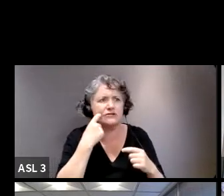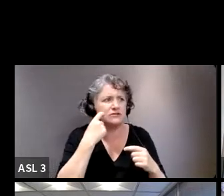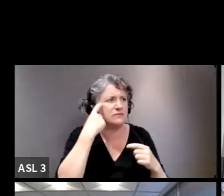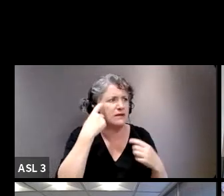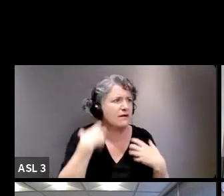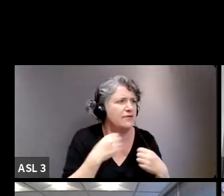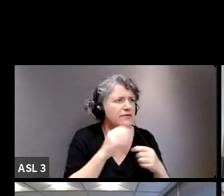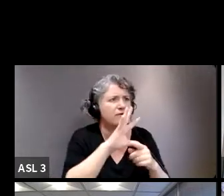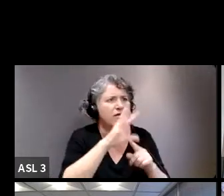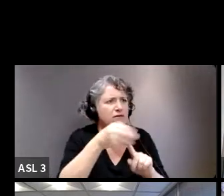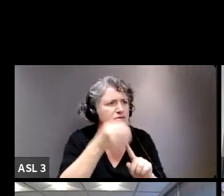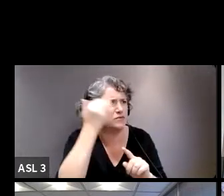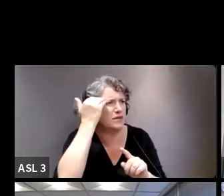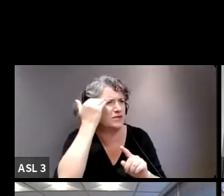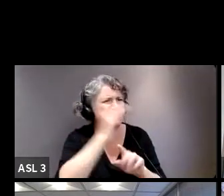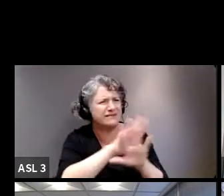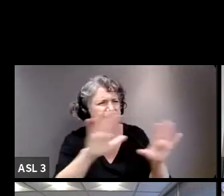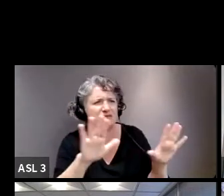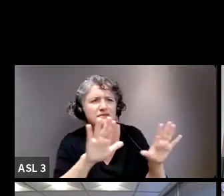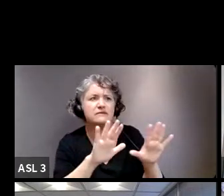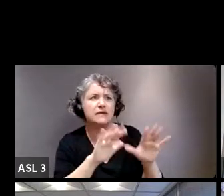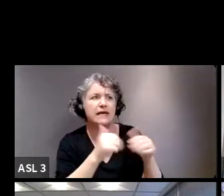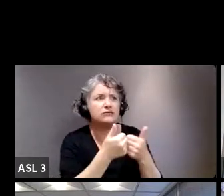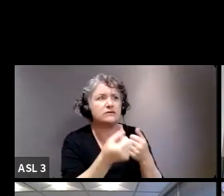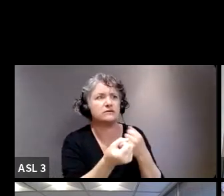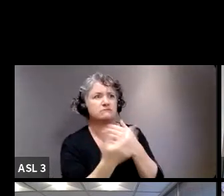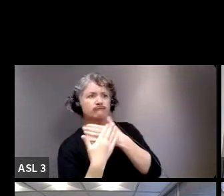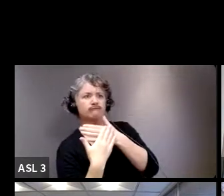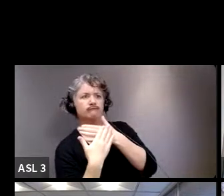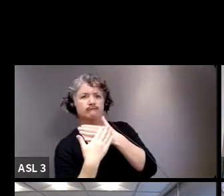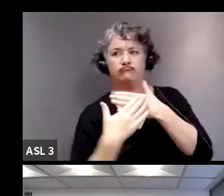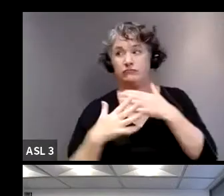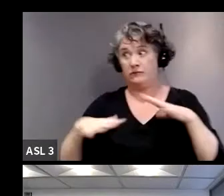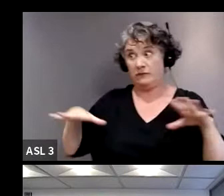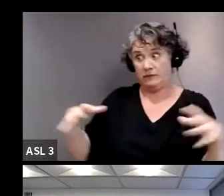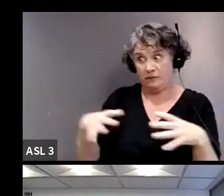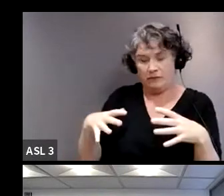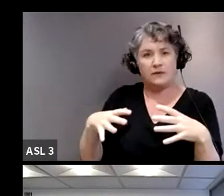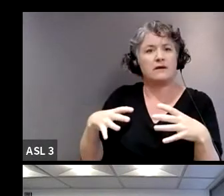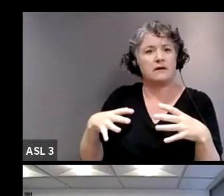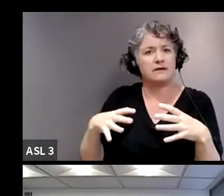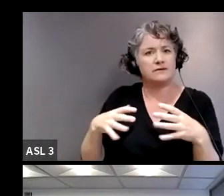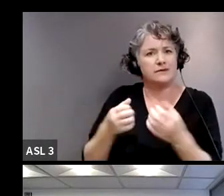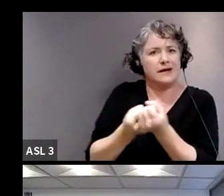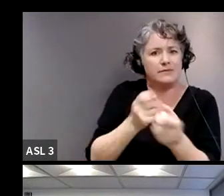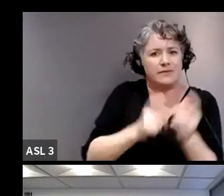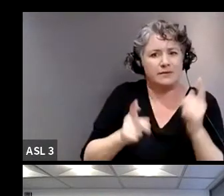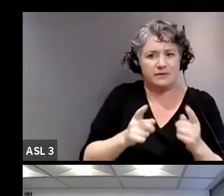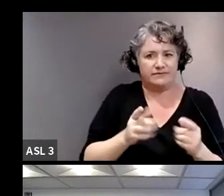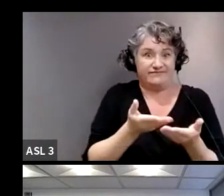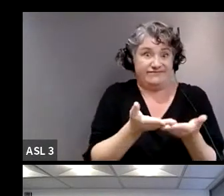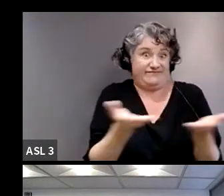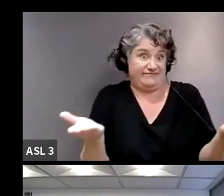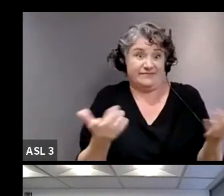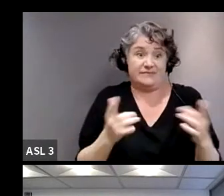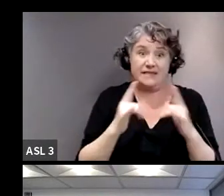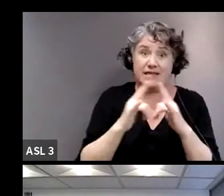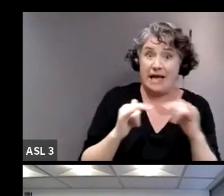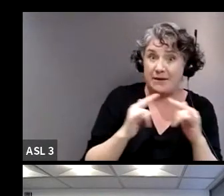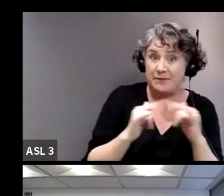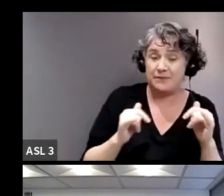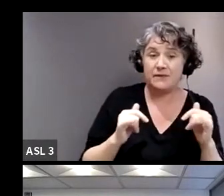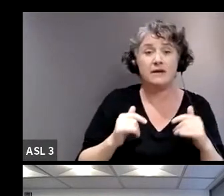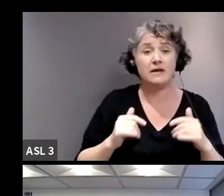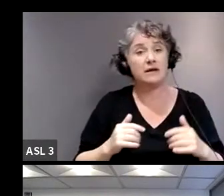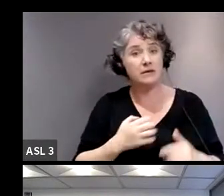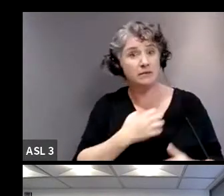cultural awareness whatever is required uh work with those individuals that find themselves in those camps and the police are there as support as